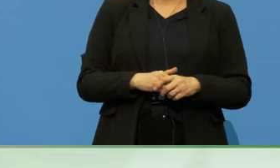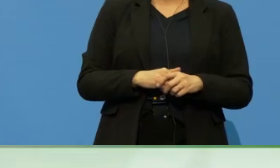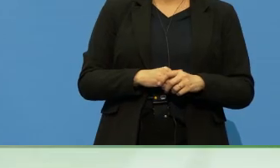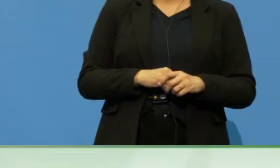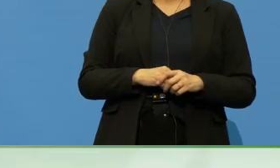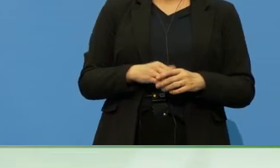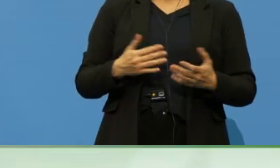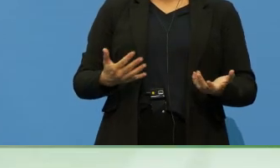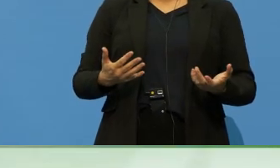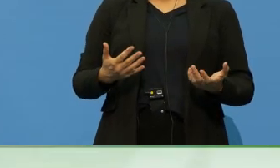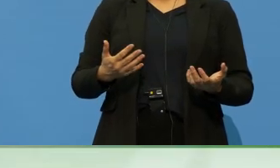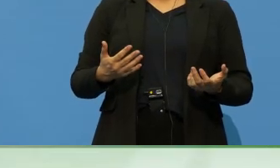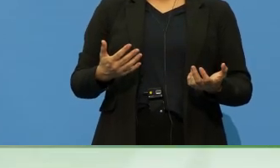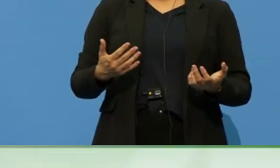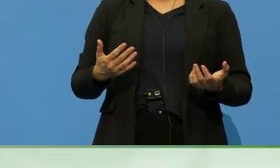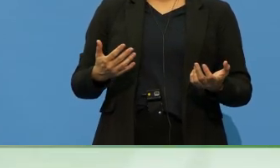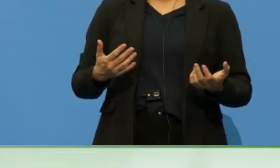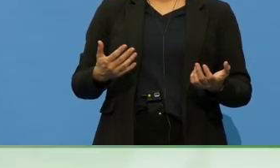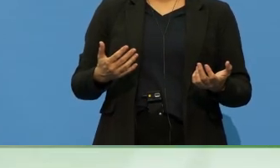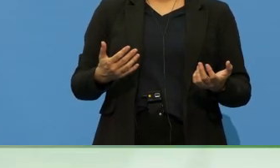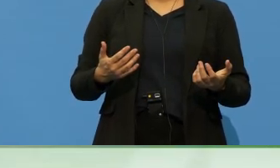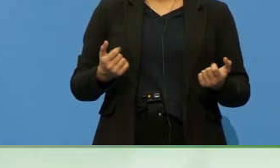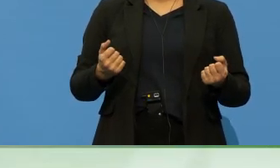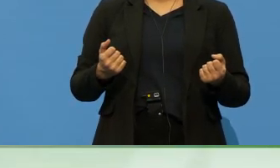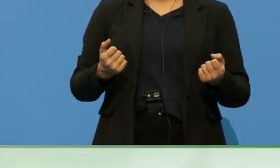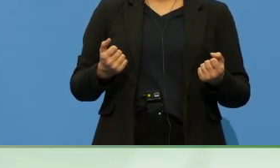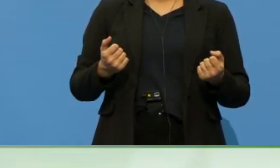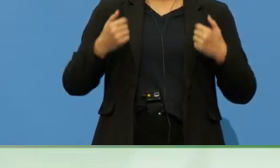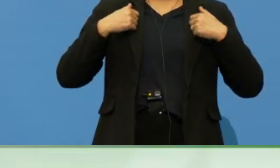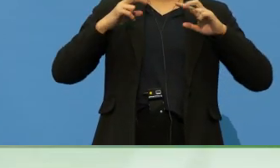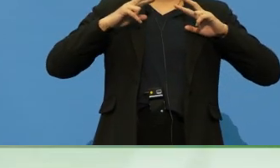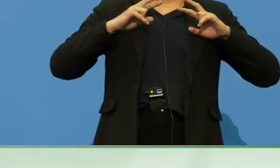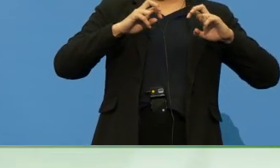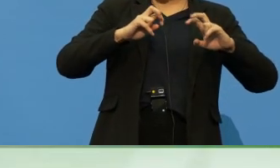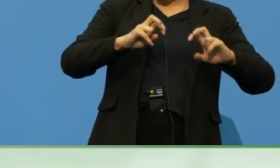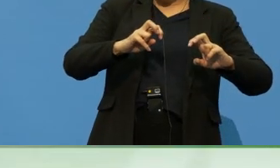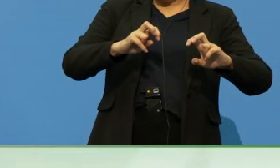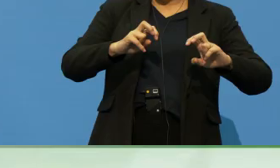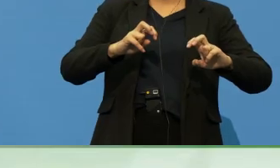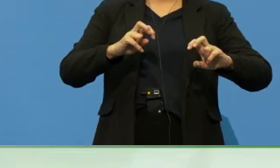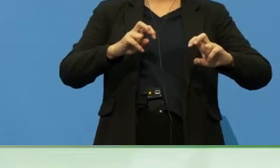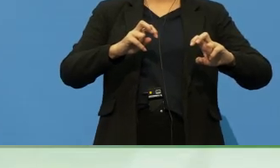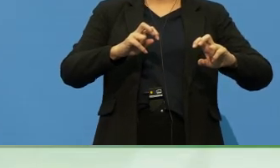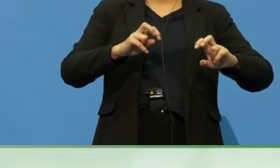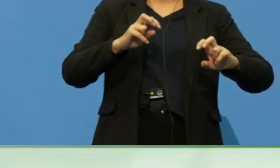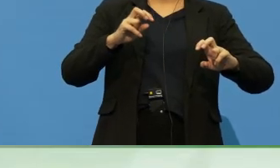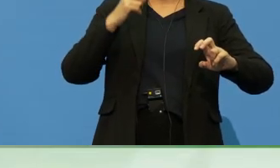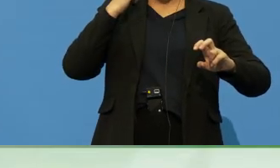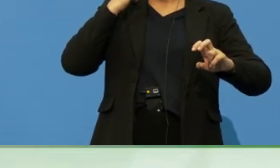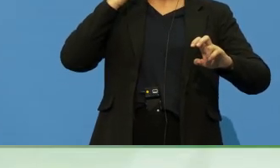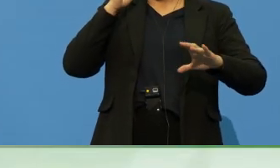have at the beginning of the research, the creation of a new solution. Like